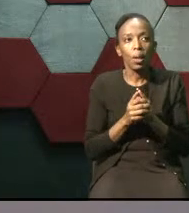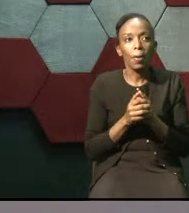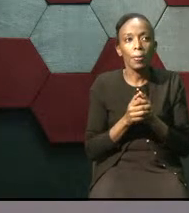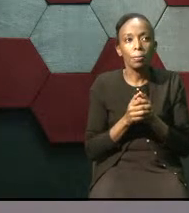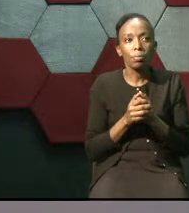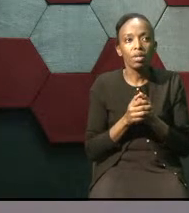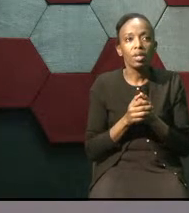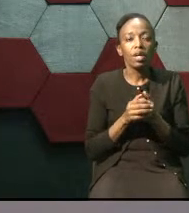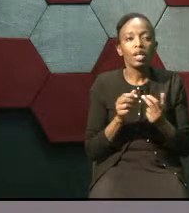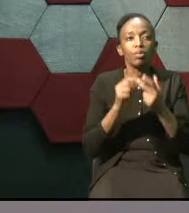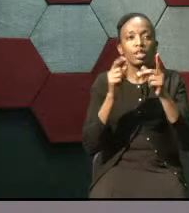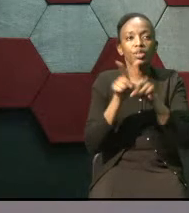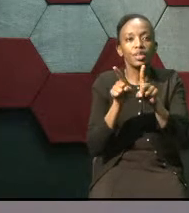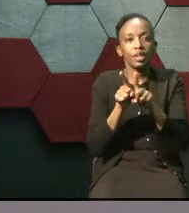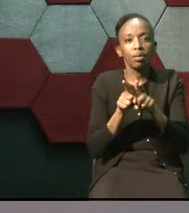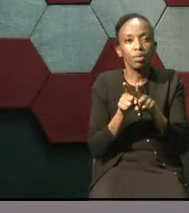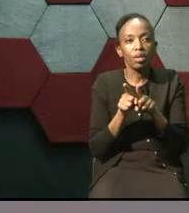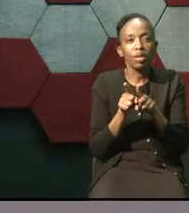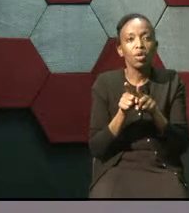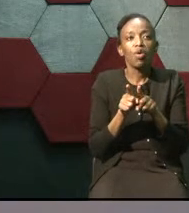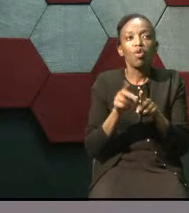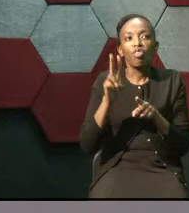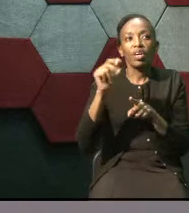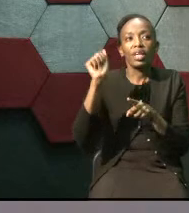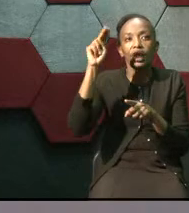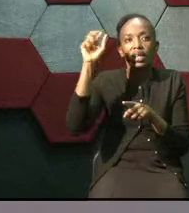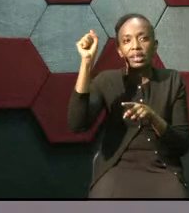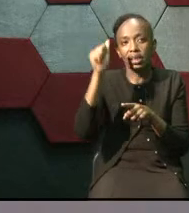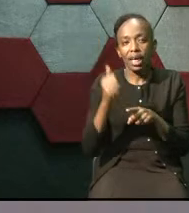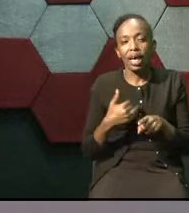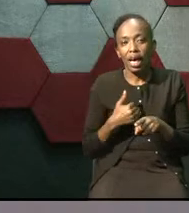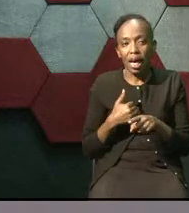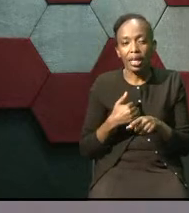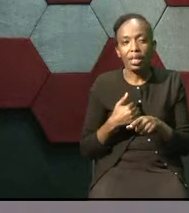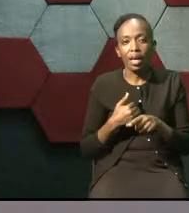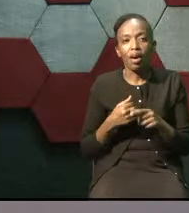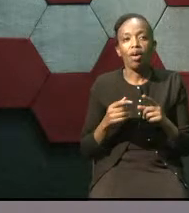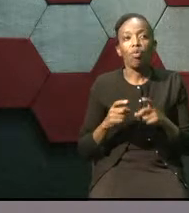a special one as well, Vanessa. And Vanessa has her phone out because this is the People's Choice